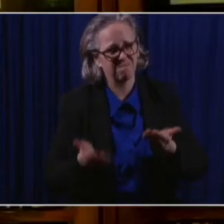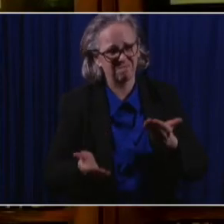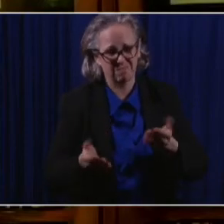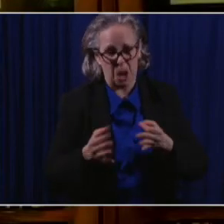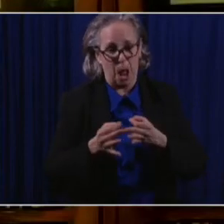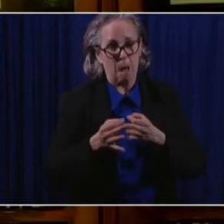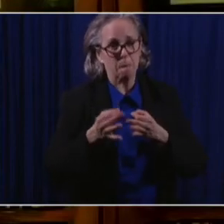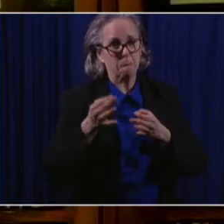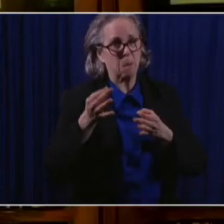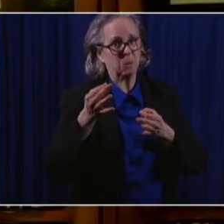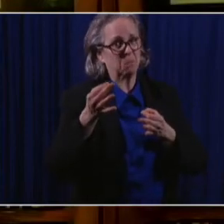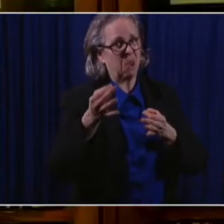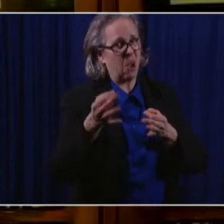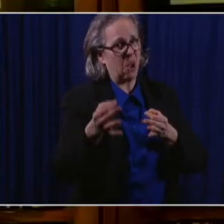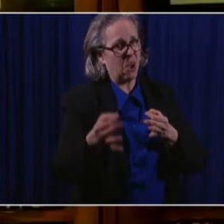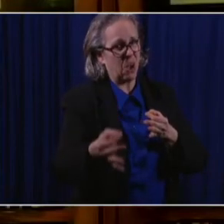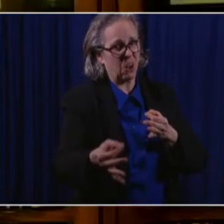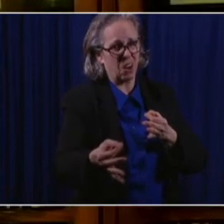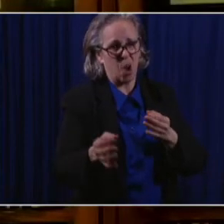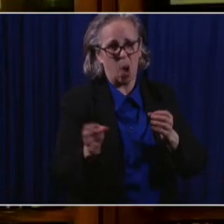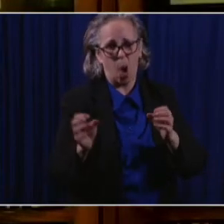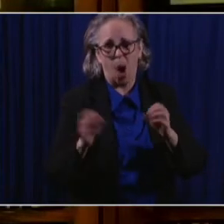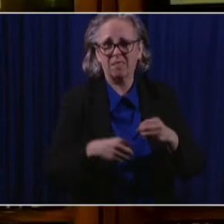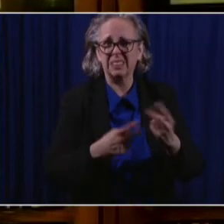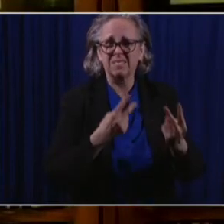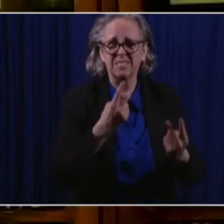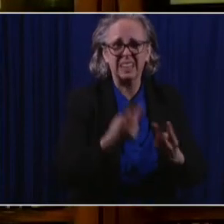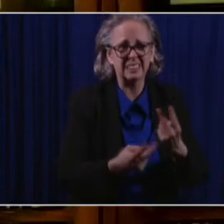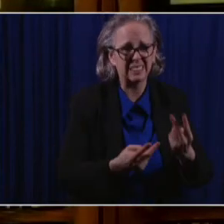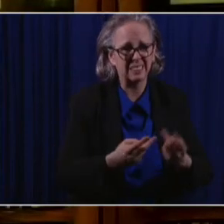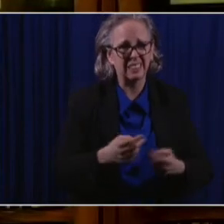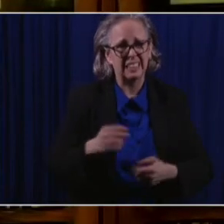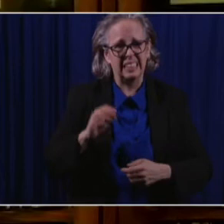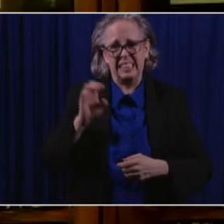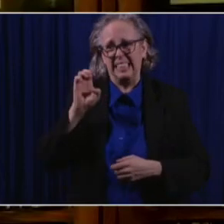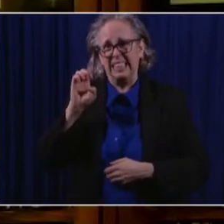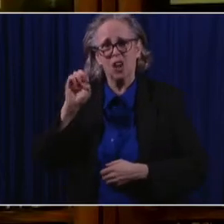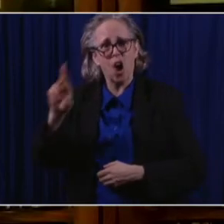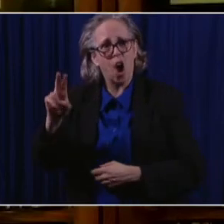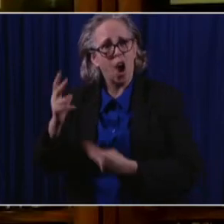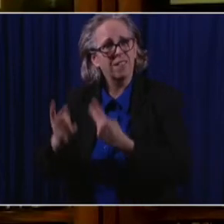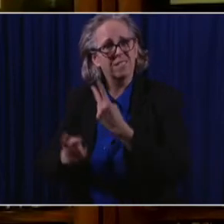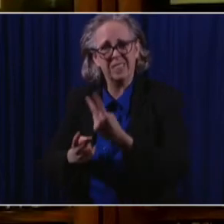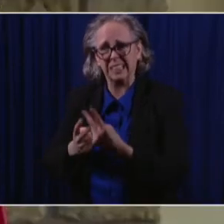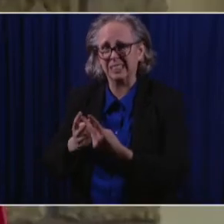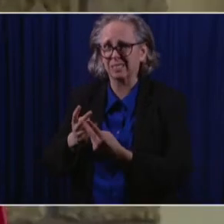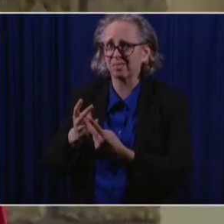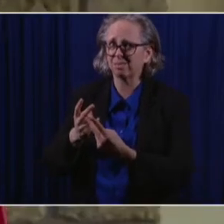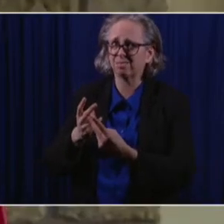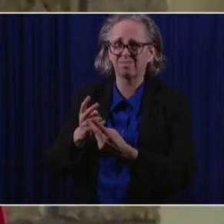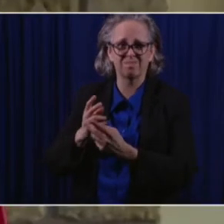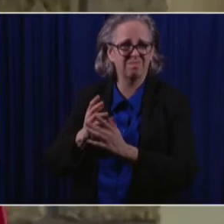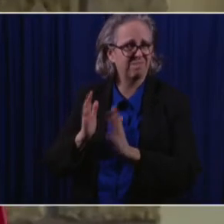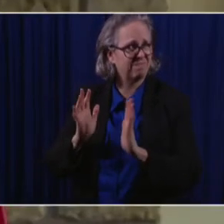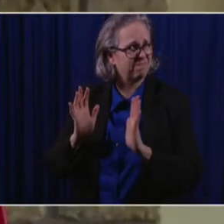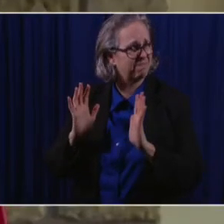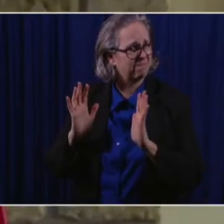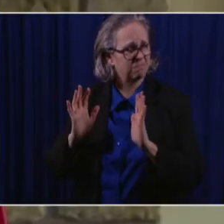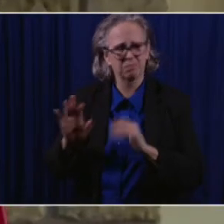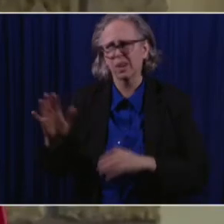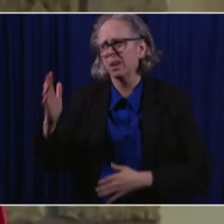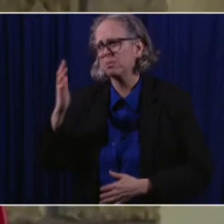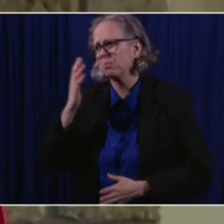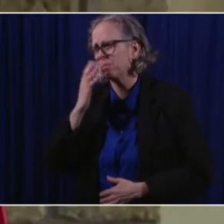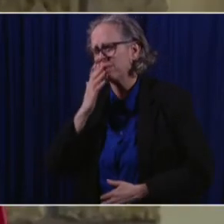and outpatient office visits. I'll turn things back to you, Governor. Dr. Thomas, thank you very much. Dr. Lofgren with the UC Health